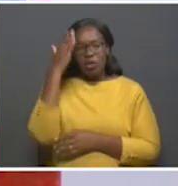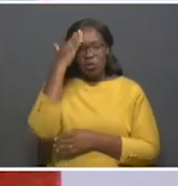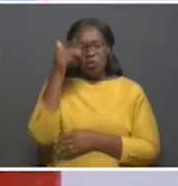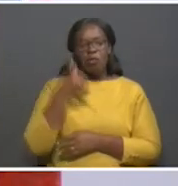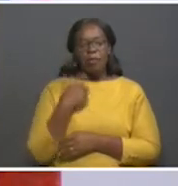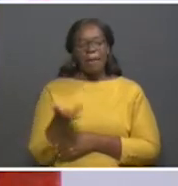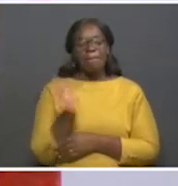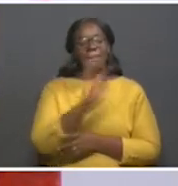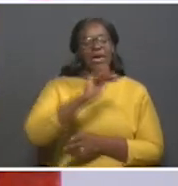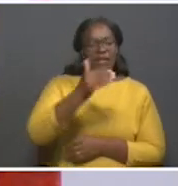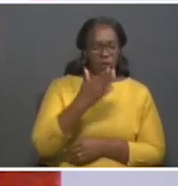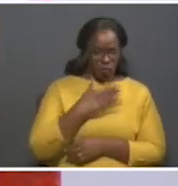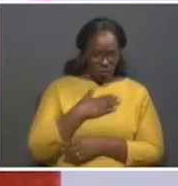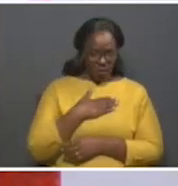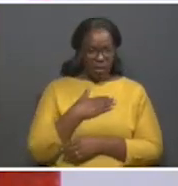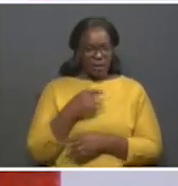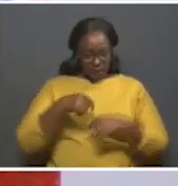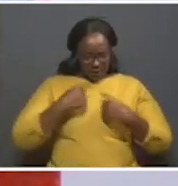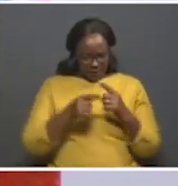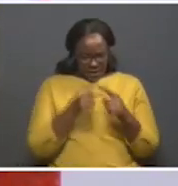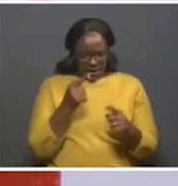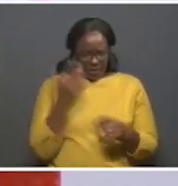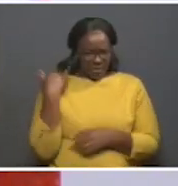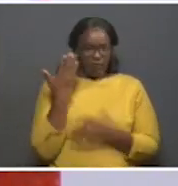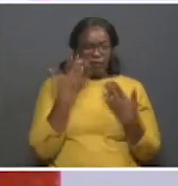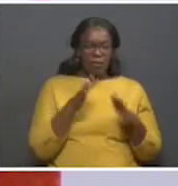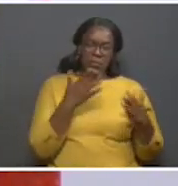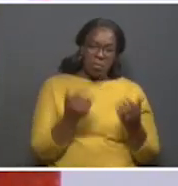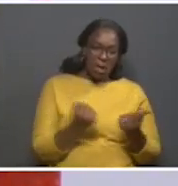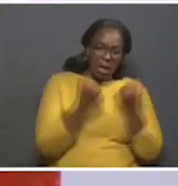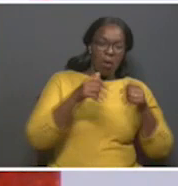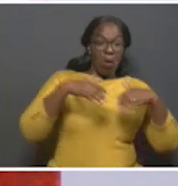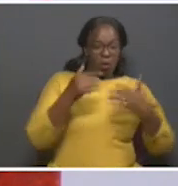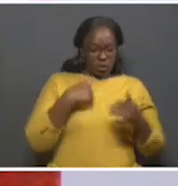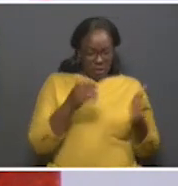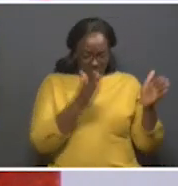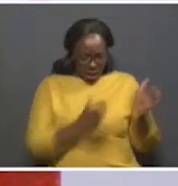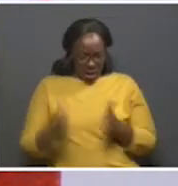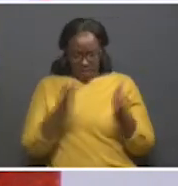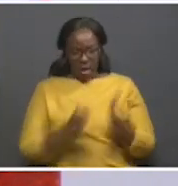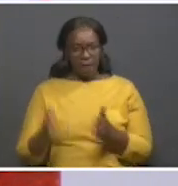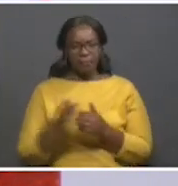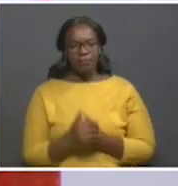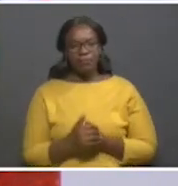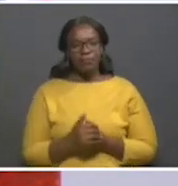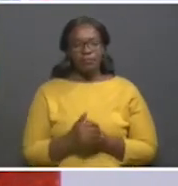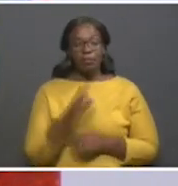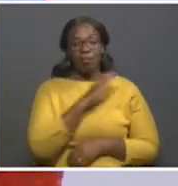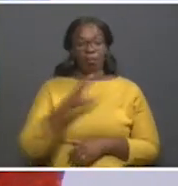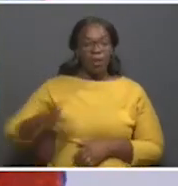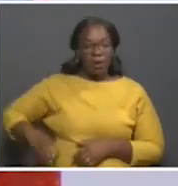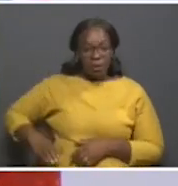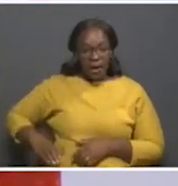to the town where I murdered someone, either accidentally or unintentionally. Christ,